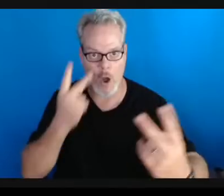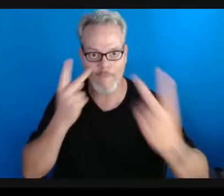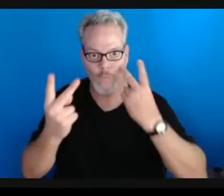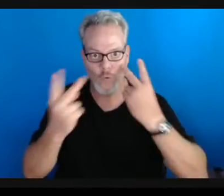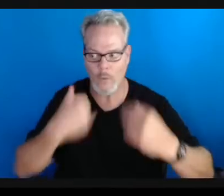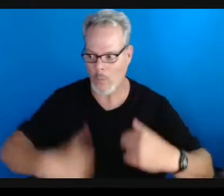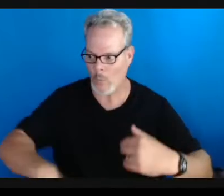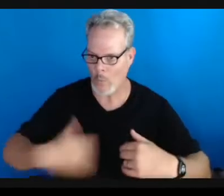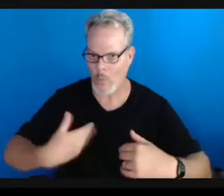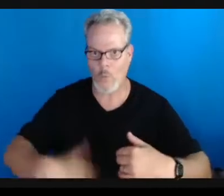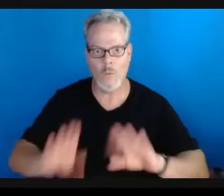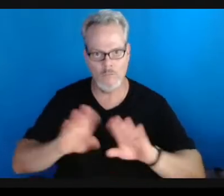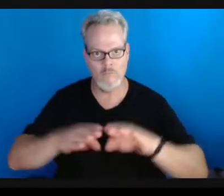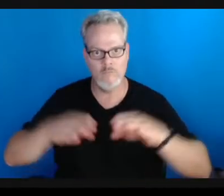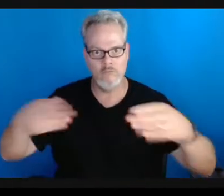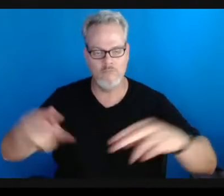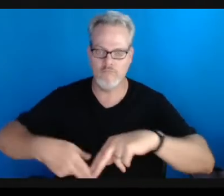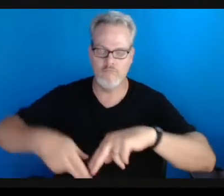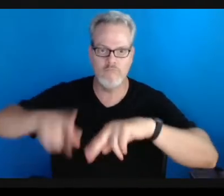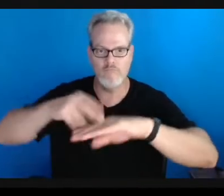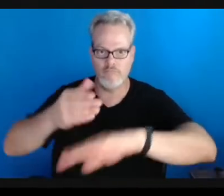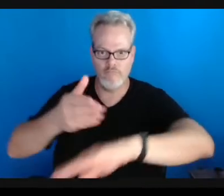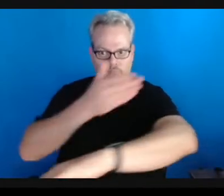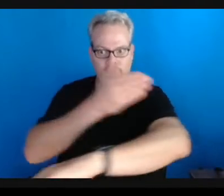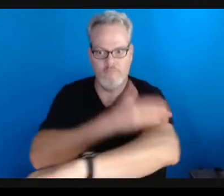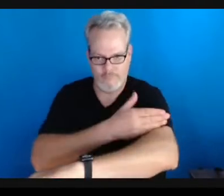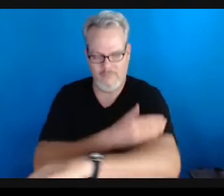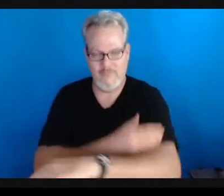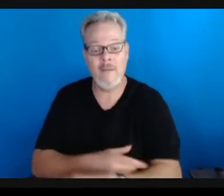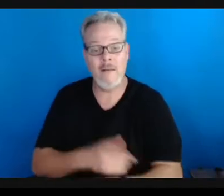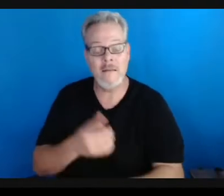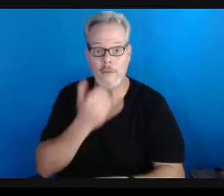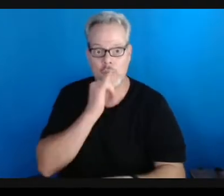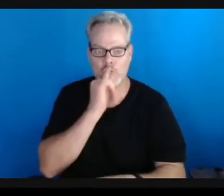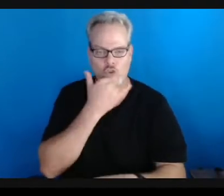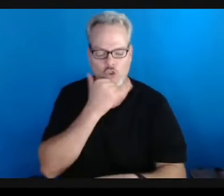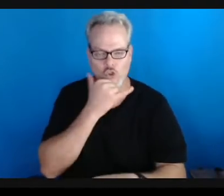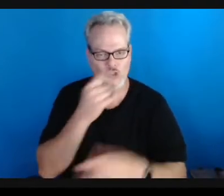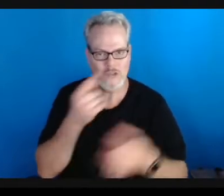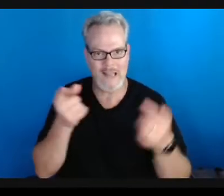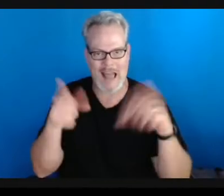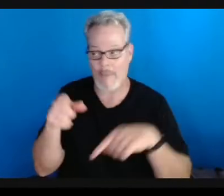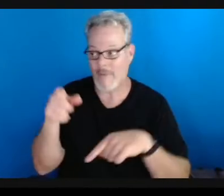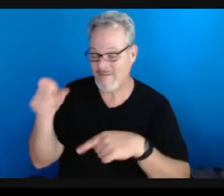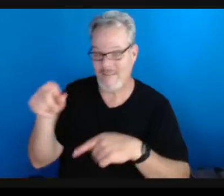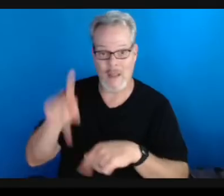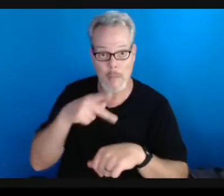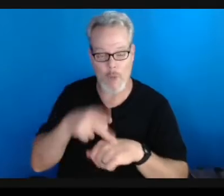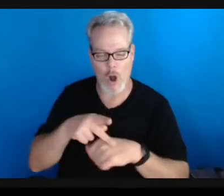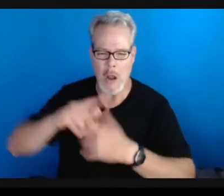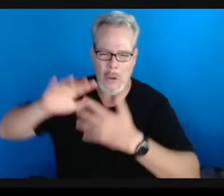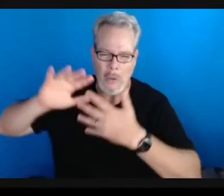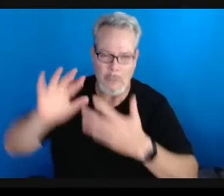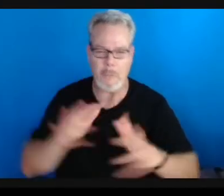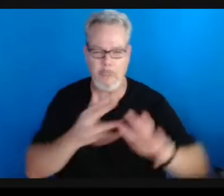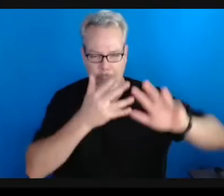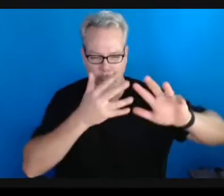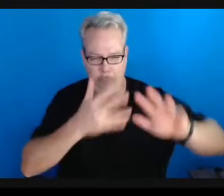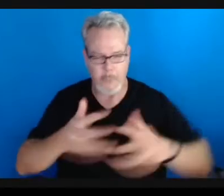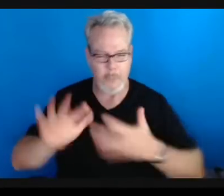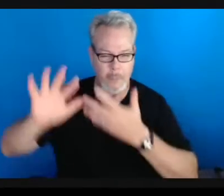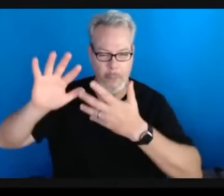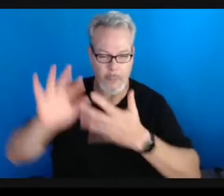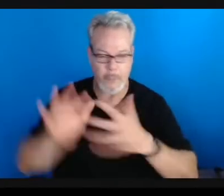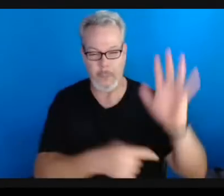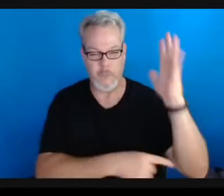towards that way. We had a little something happen in the park this week. Strong winds knocked down large ohia tree blocking